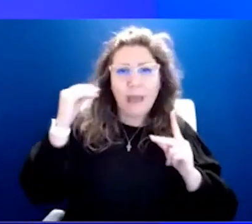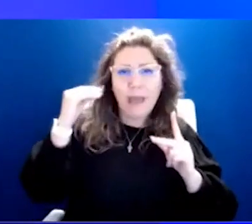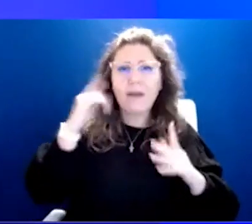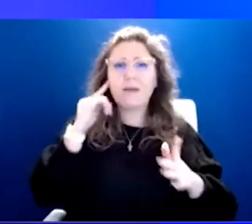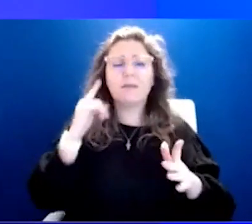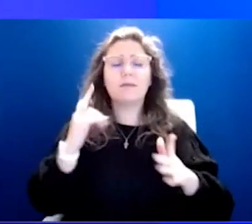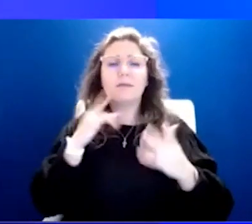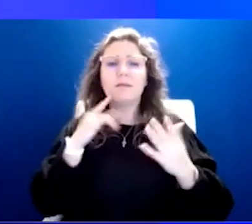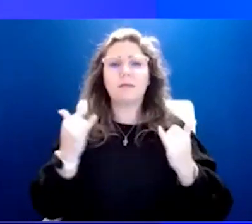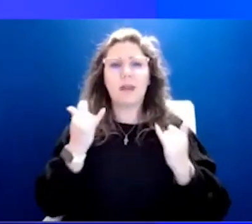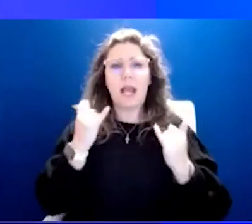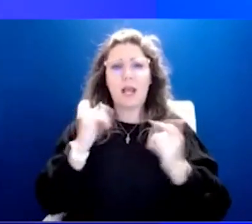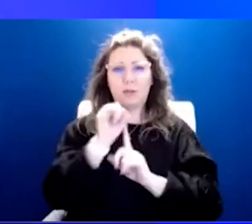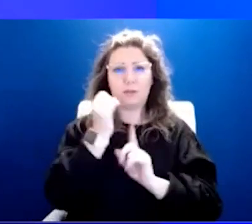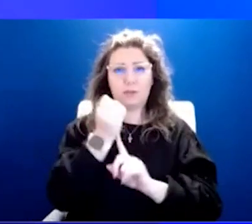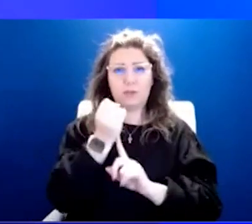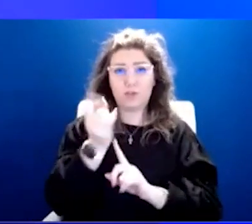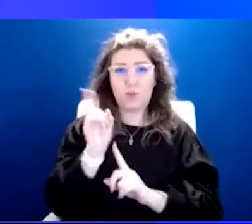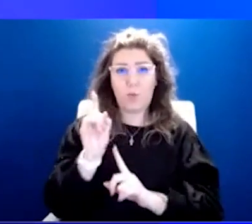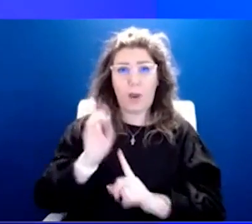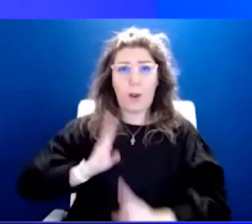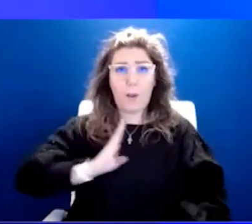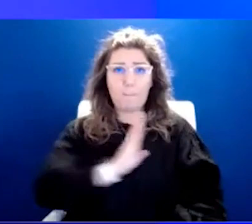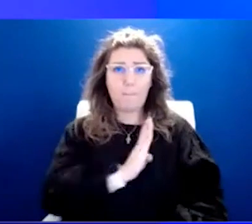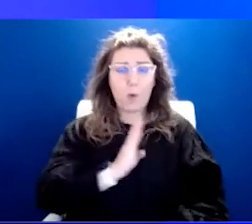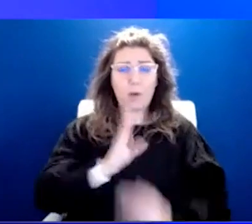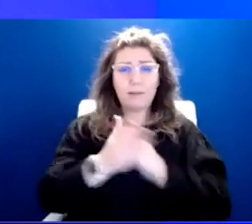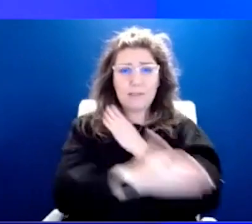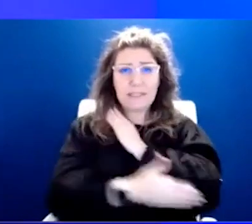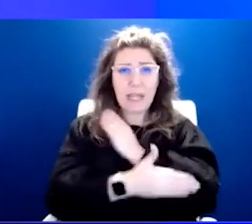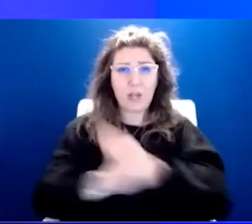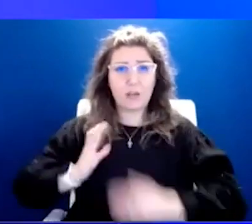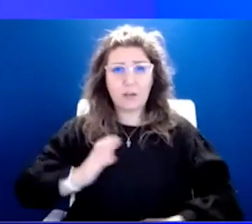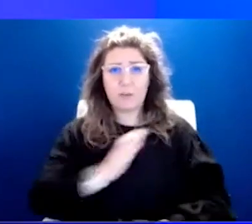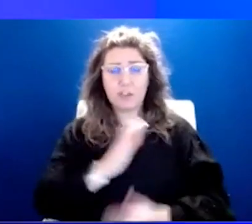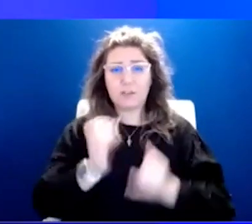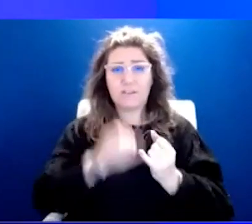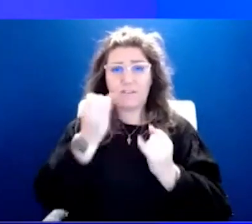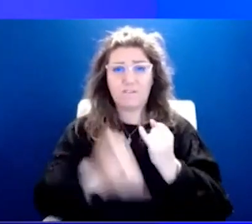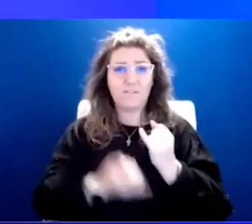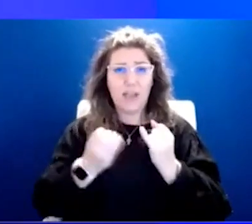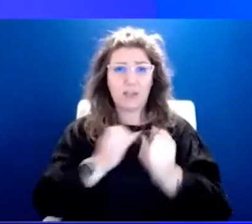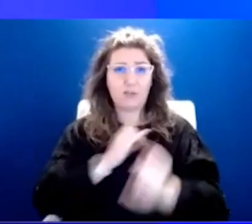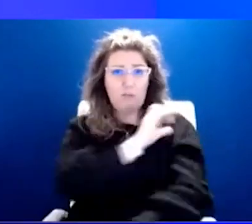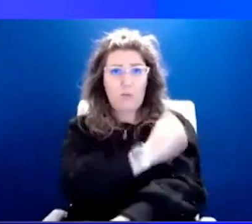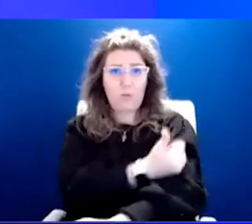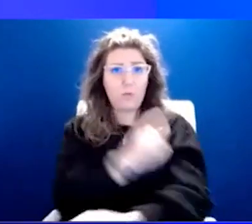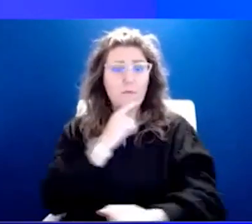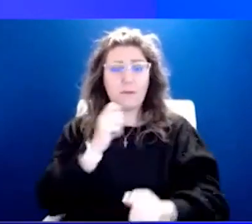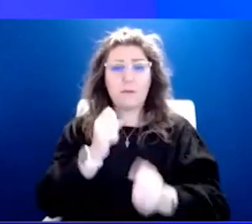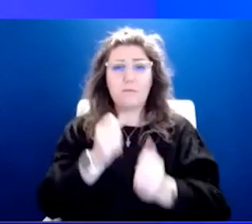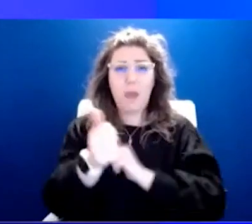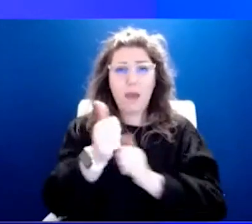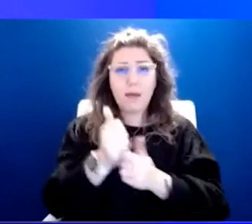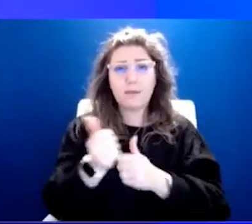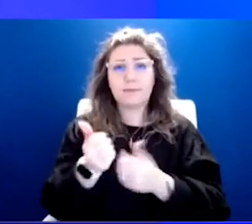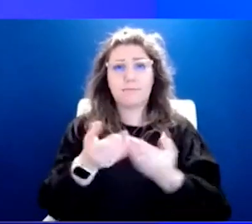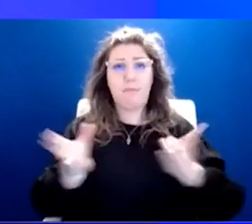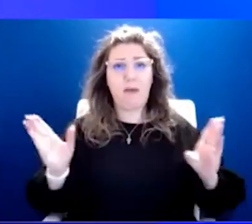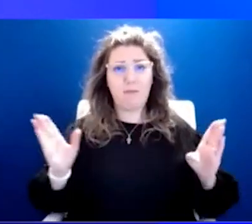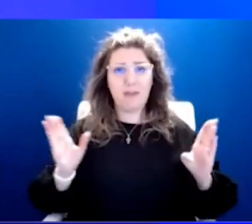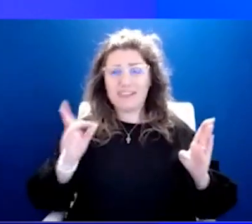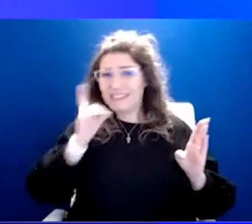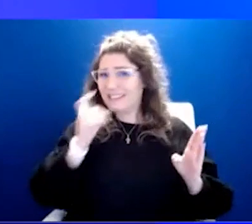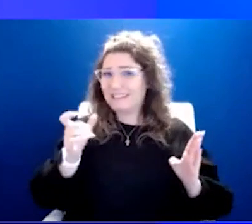situation where the boards of county commissioners actually have the final authority to make to pass the public health orders. It's not in the hands of the public